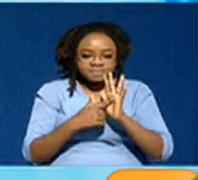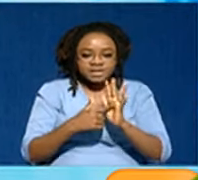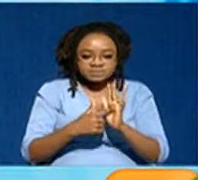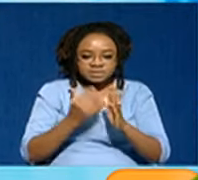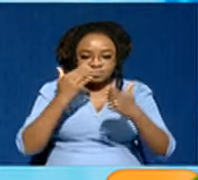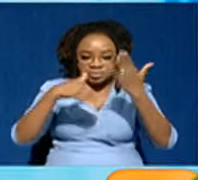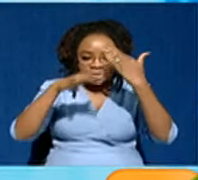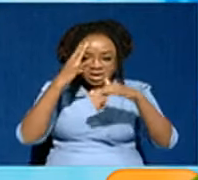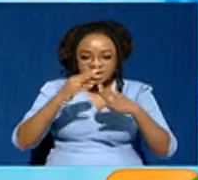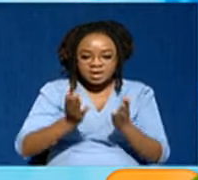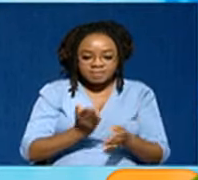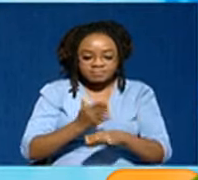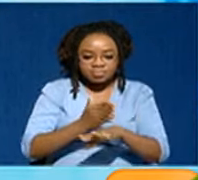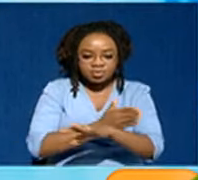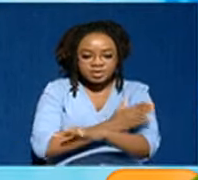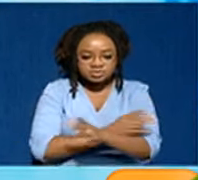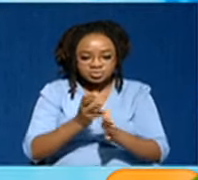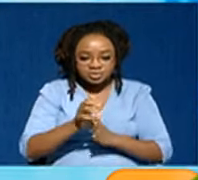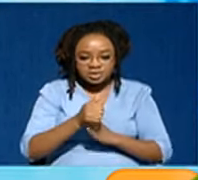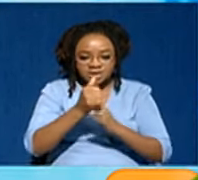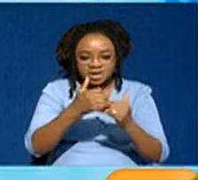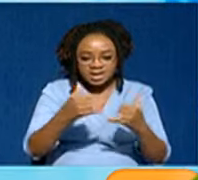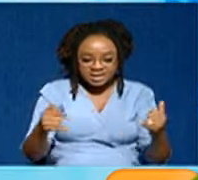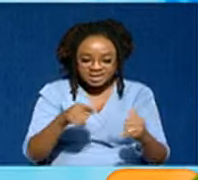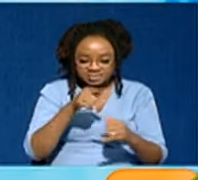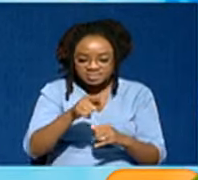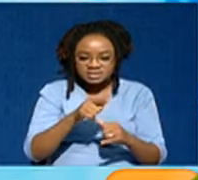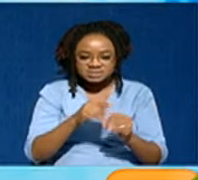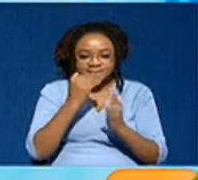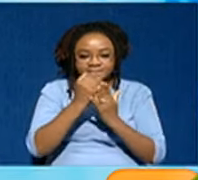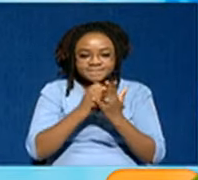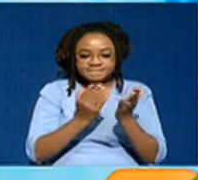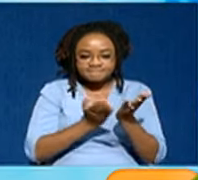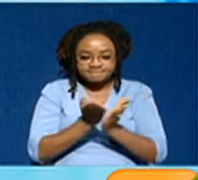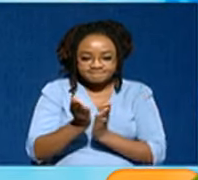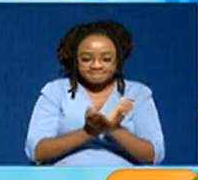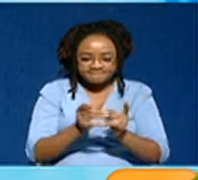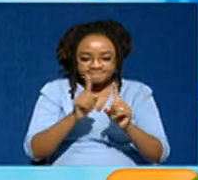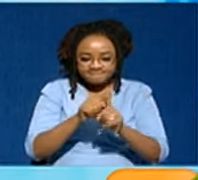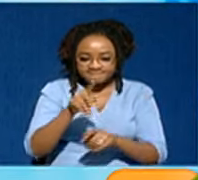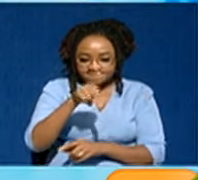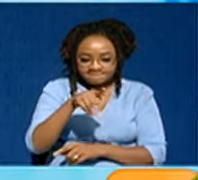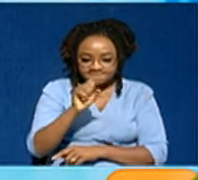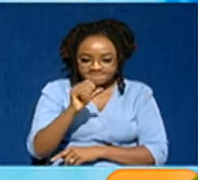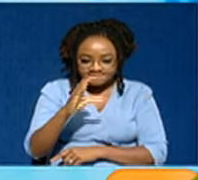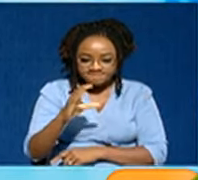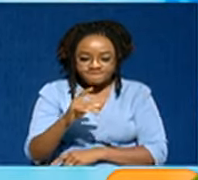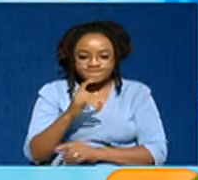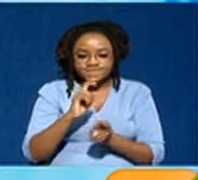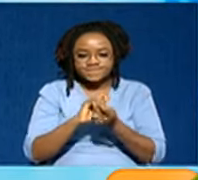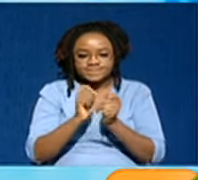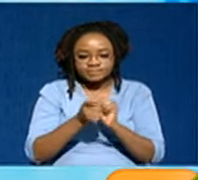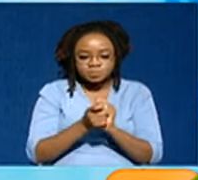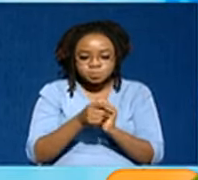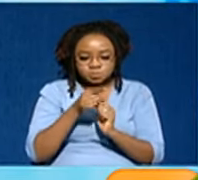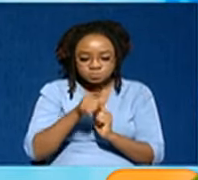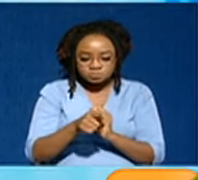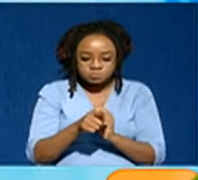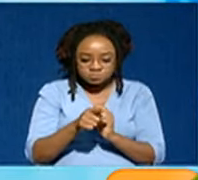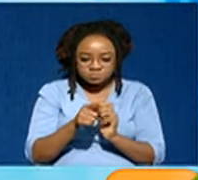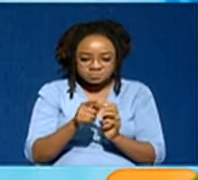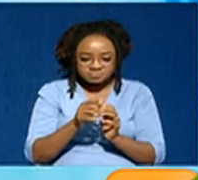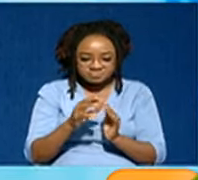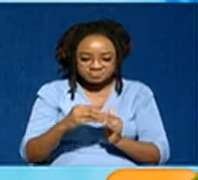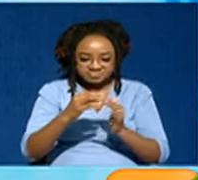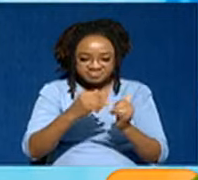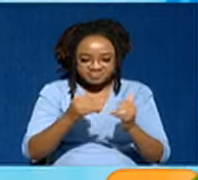progression guideline, which is a scheme of service. Now the PSC has changed from schemes of service to career progression guideline.